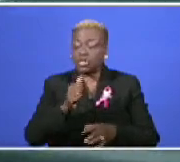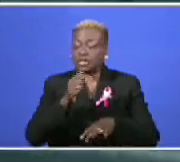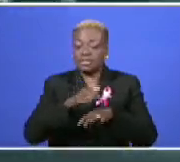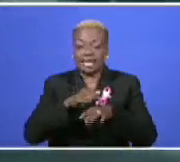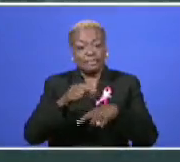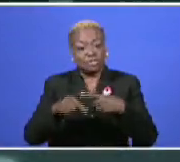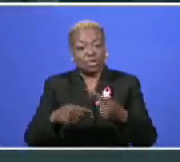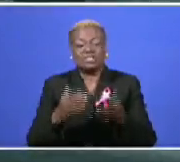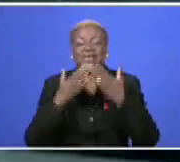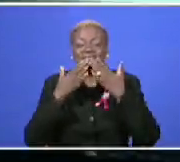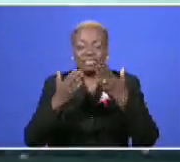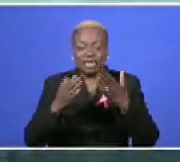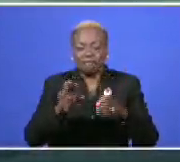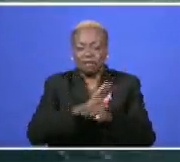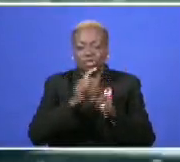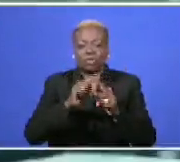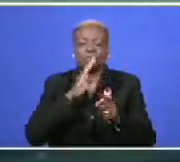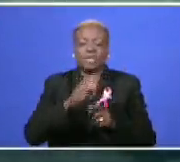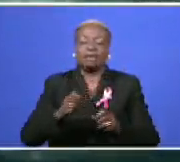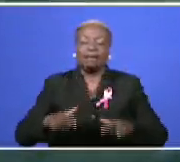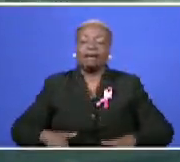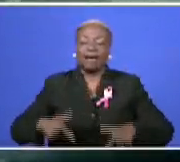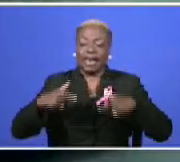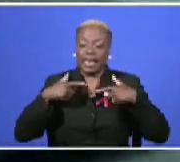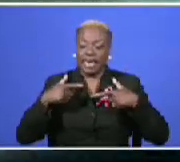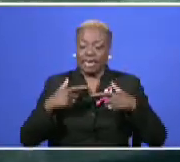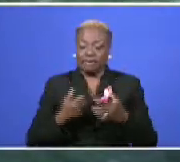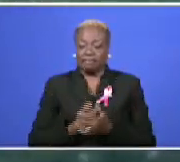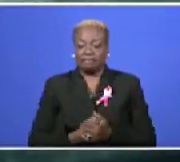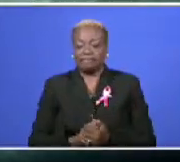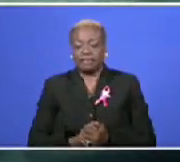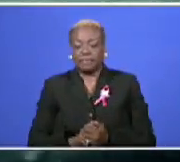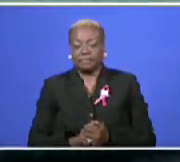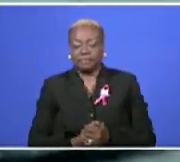she is grateful to be alive. Cleopatra Murphy, ZNS Network News.